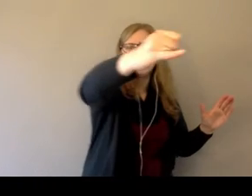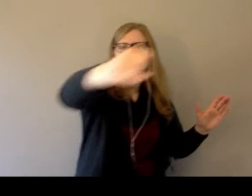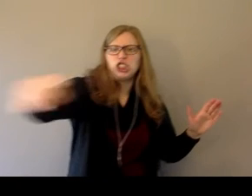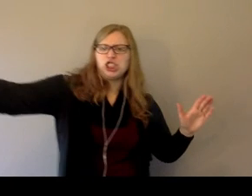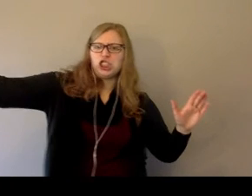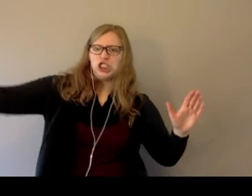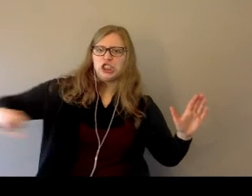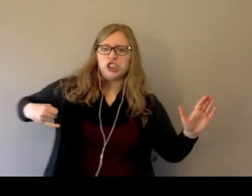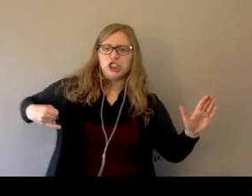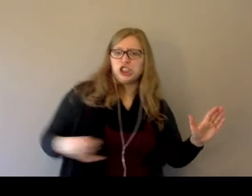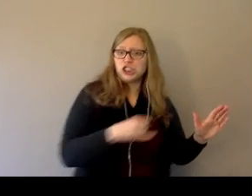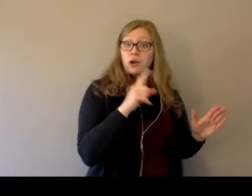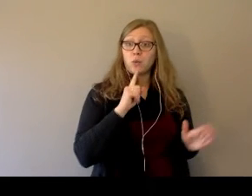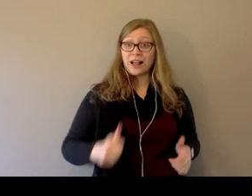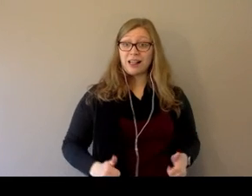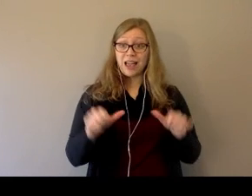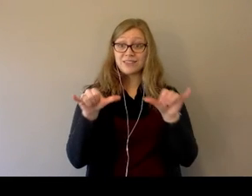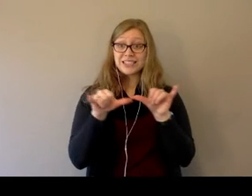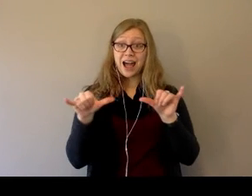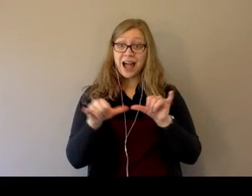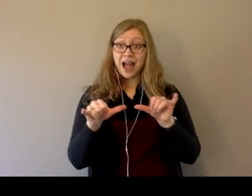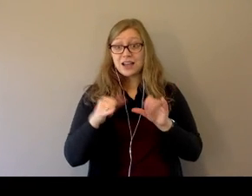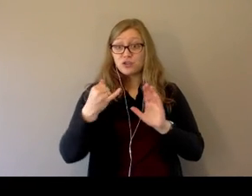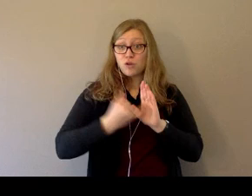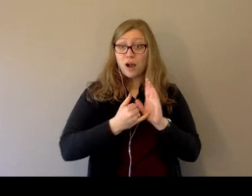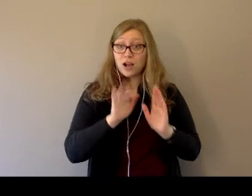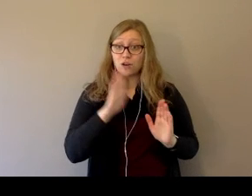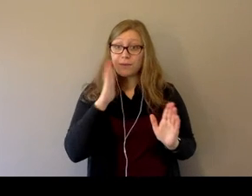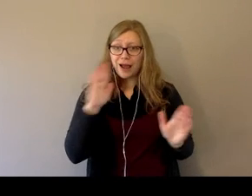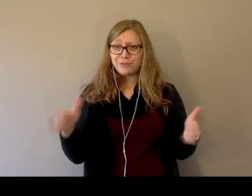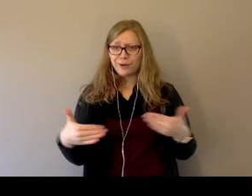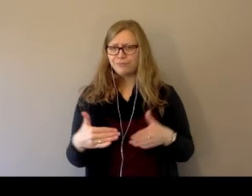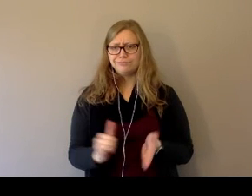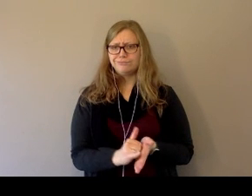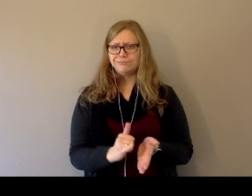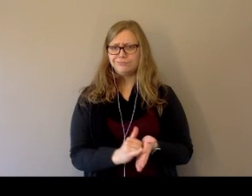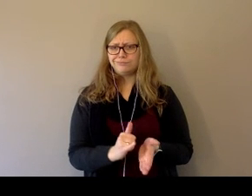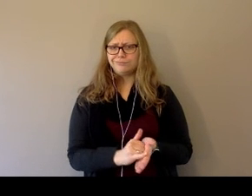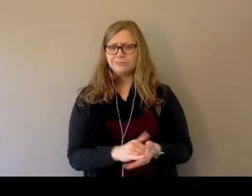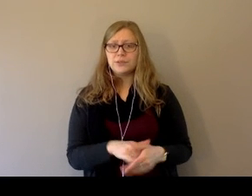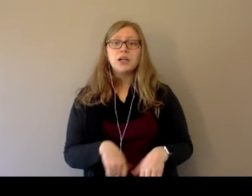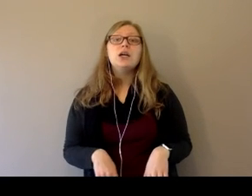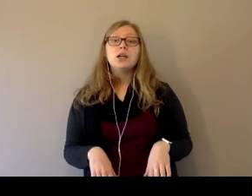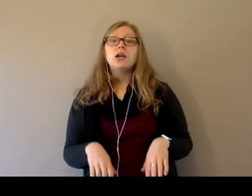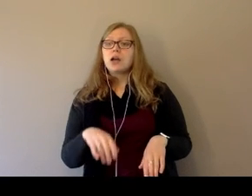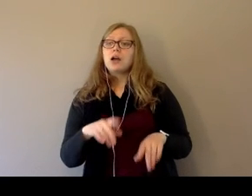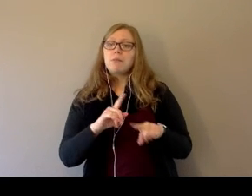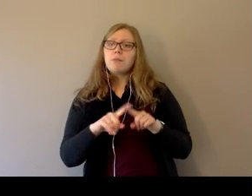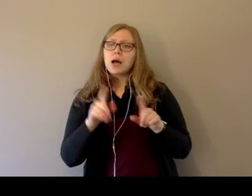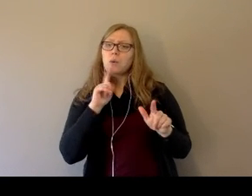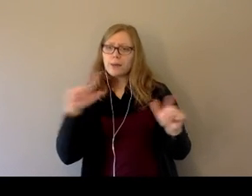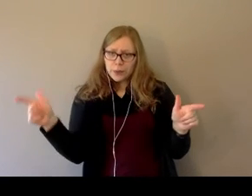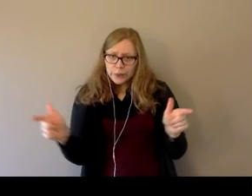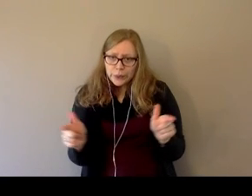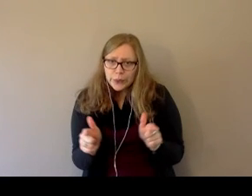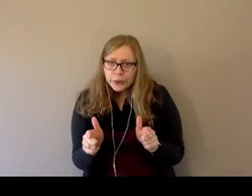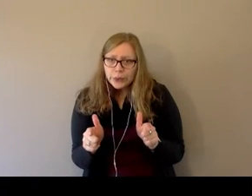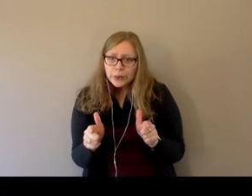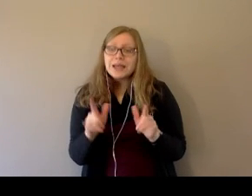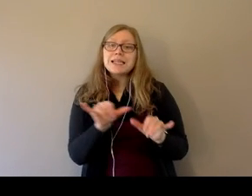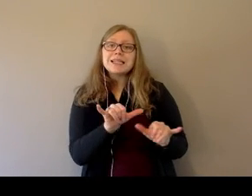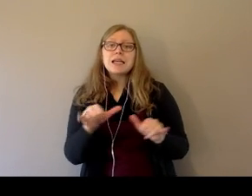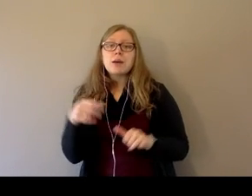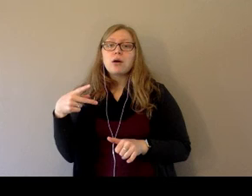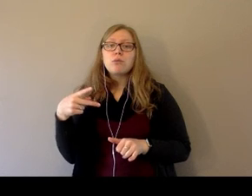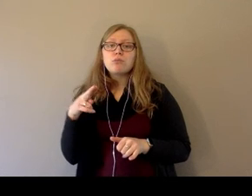have it on a piece of paper, and it's going to be in the same proportions as her room. Her rectangular room is 12 feet